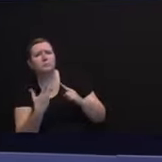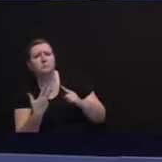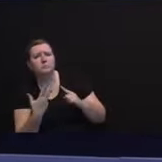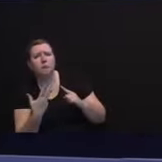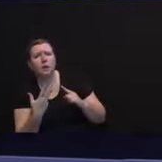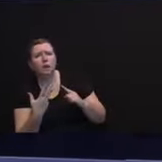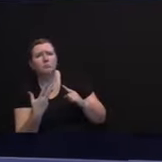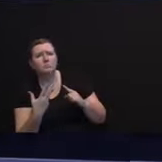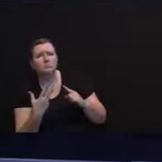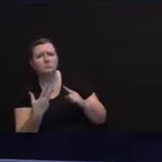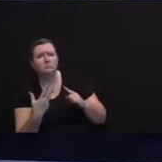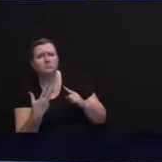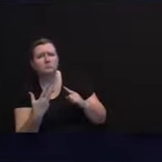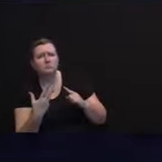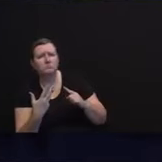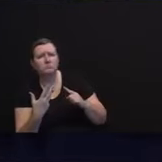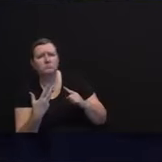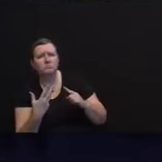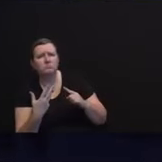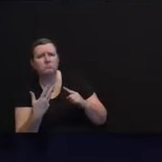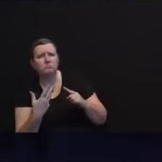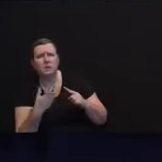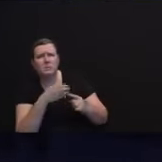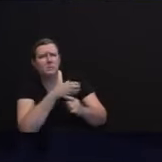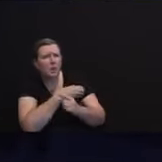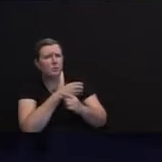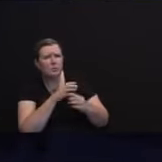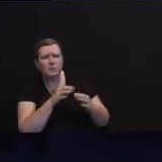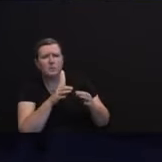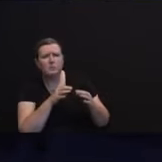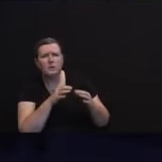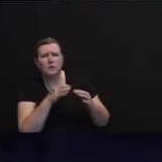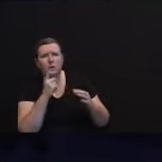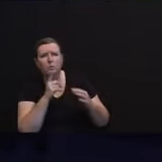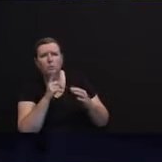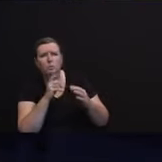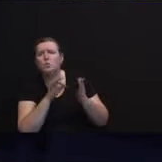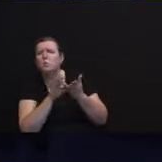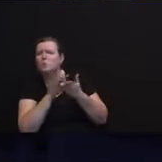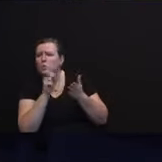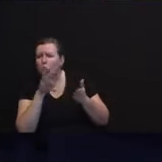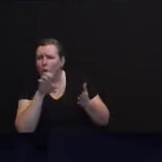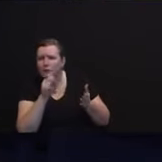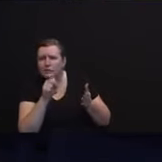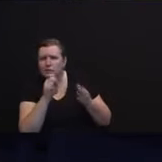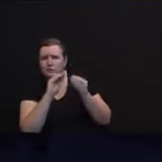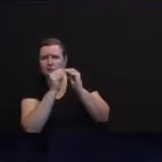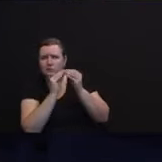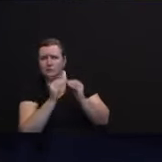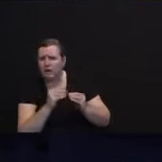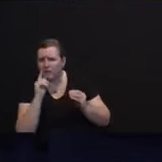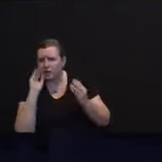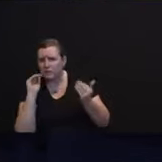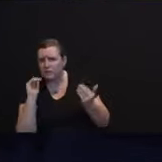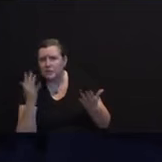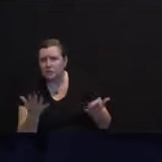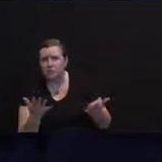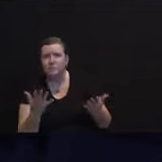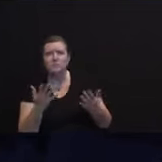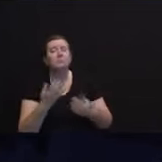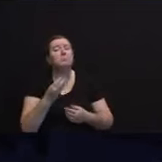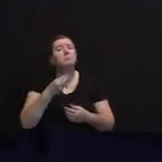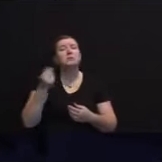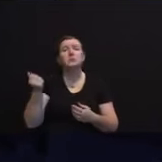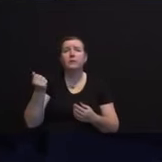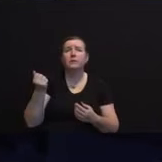Cali scores and what it looks like and what our expectation is. We have several hospitals on divert right now.